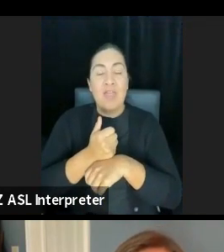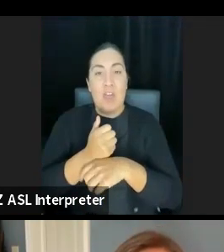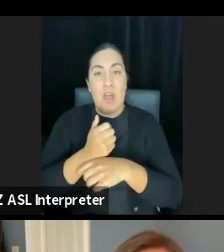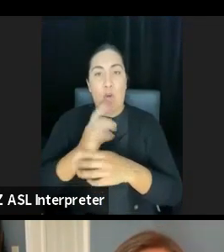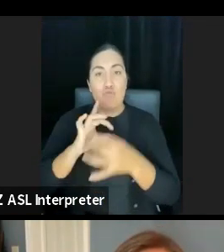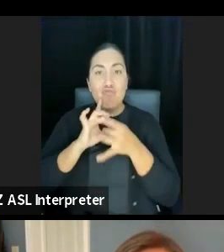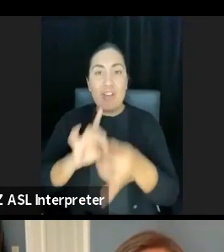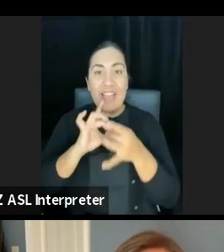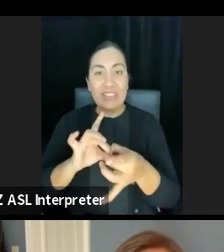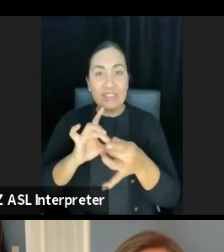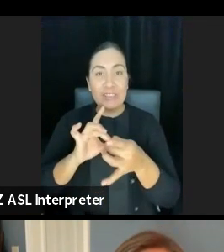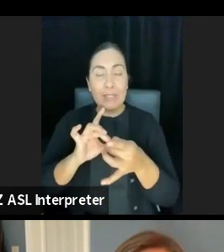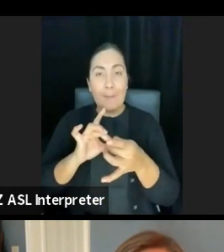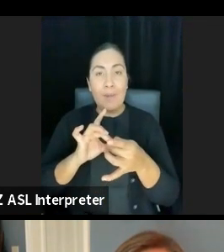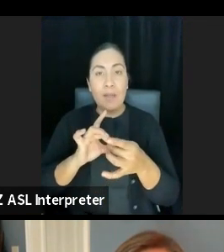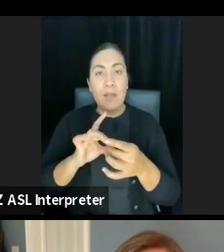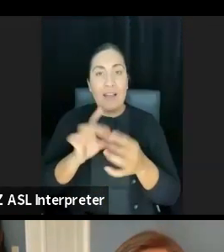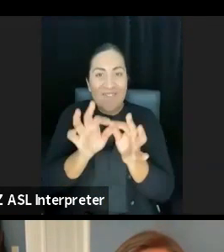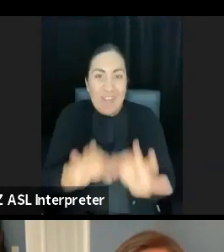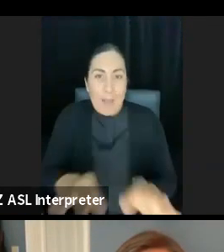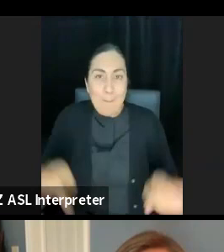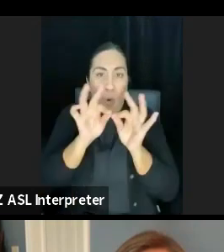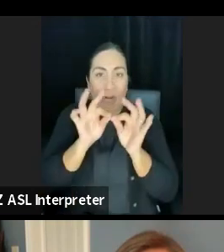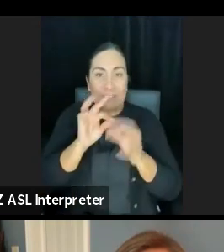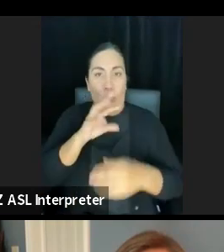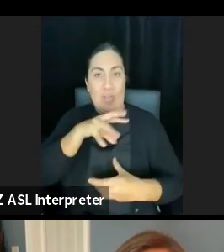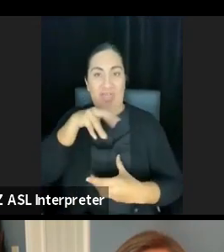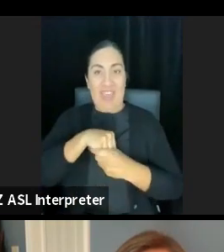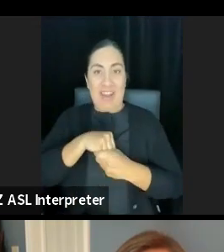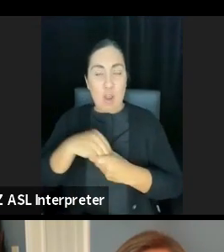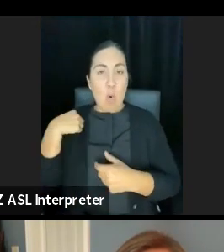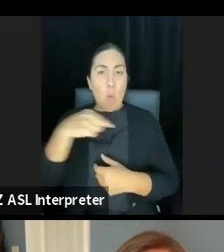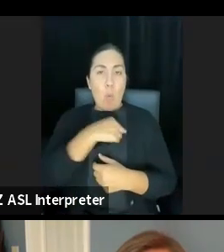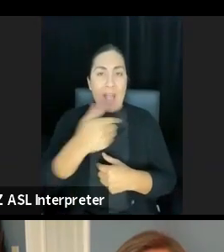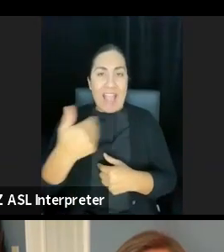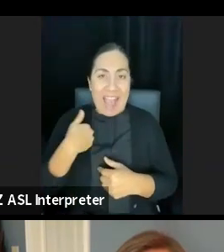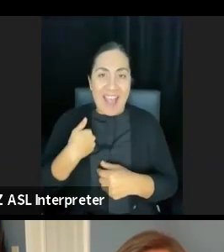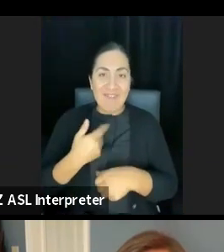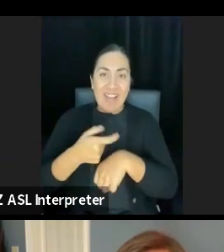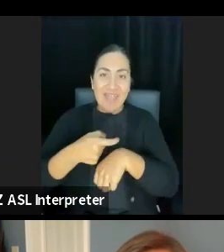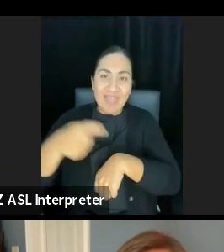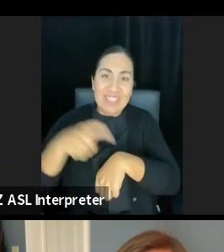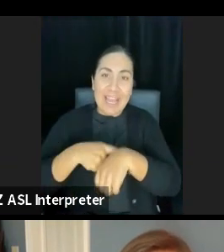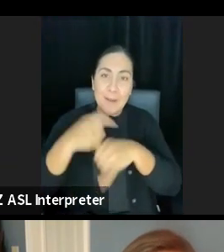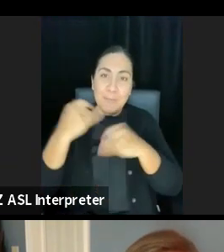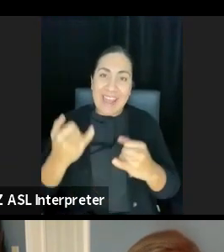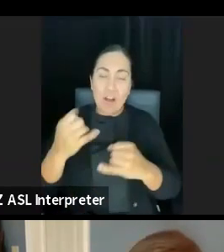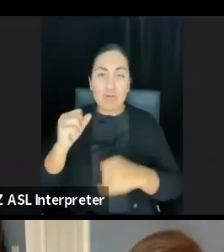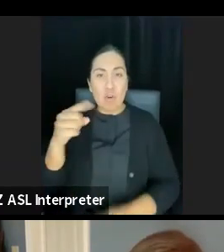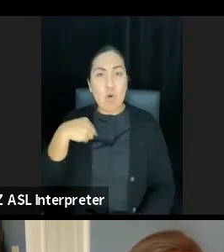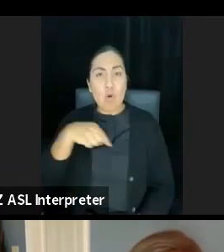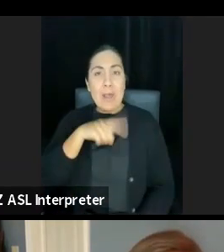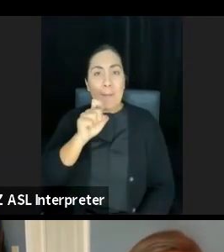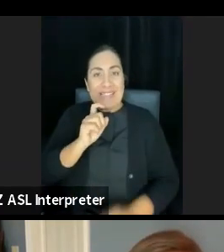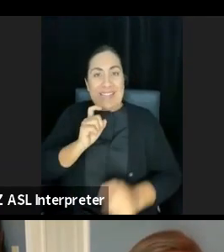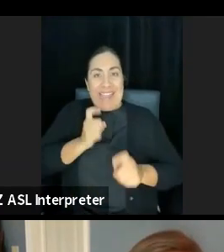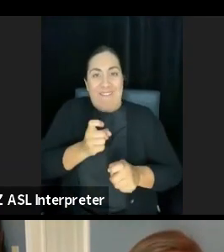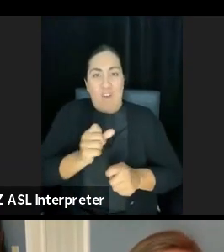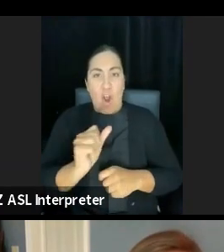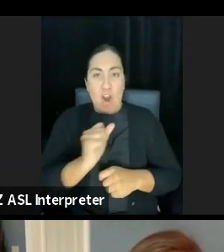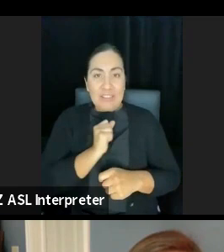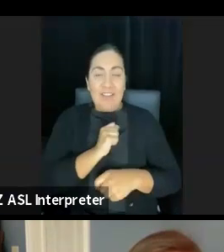really important to do. Like, we have the time, so gift that to ourselves as makers and artists.